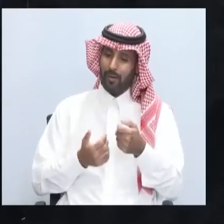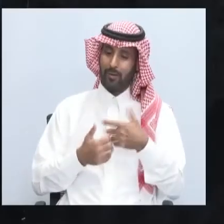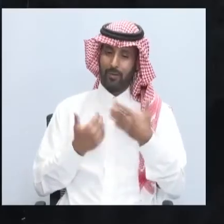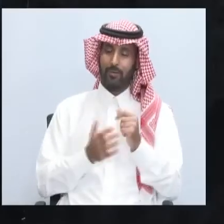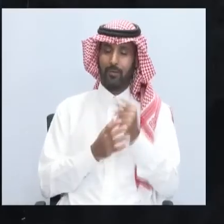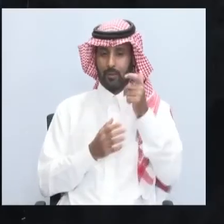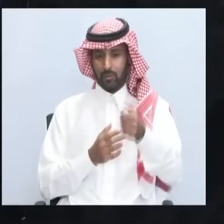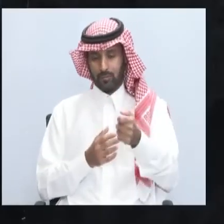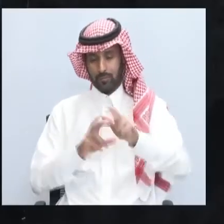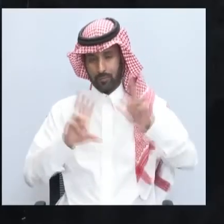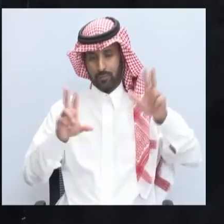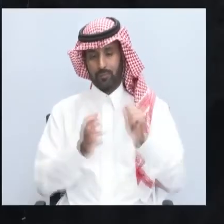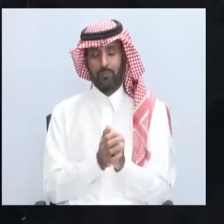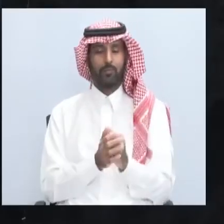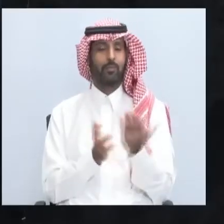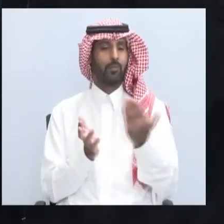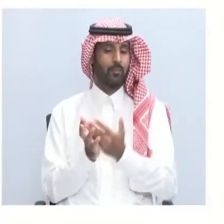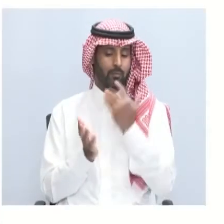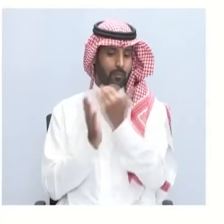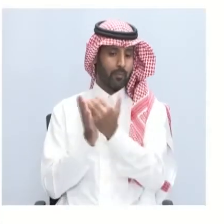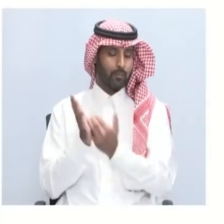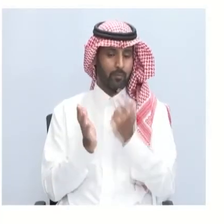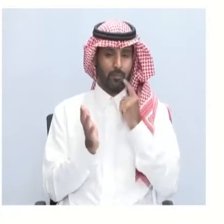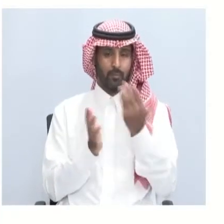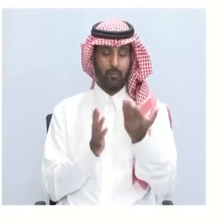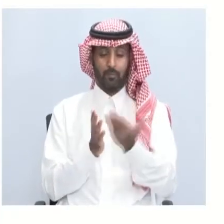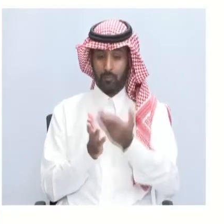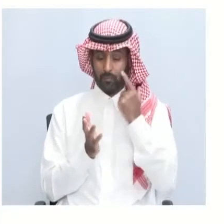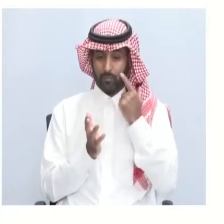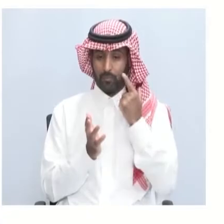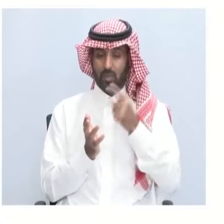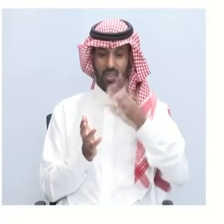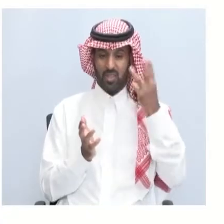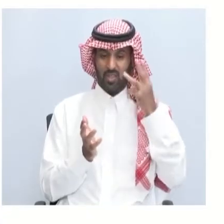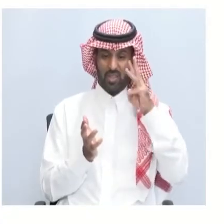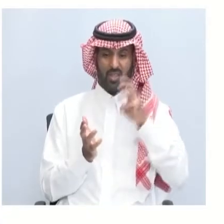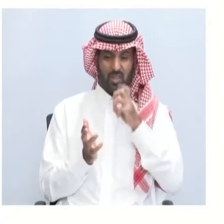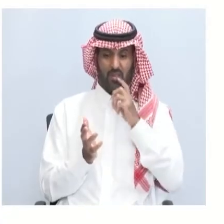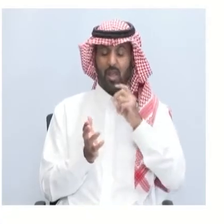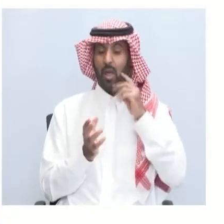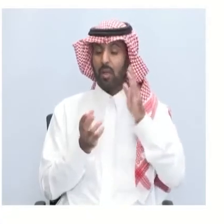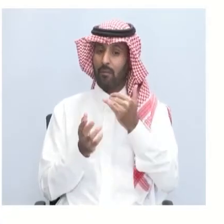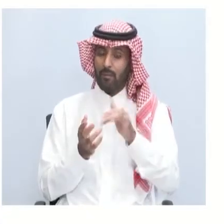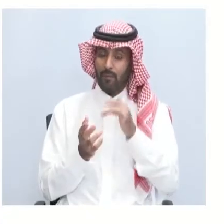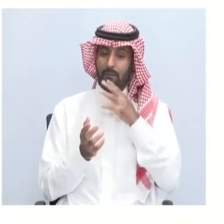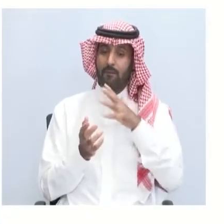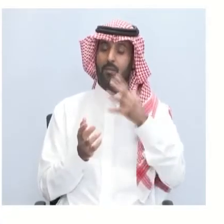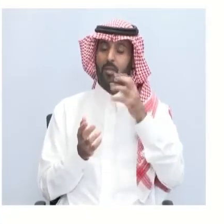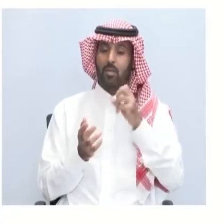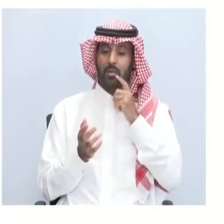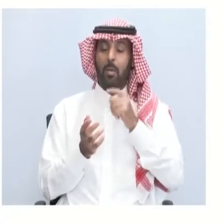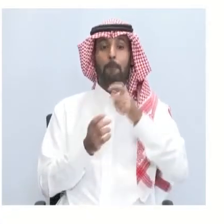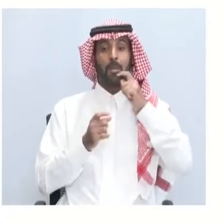laughs while you're watching the show. The program is estimated to have about 350 million